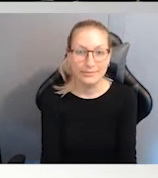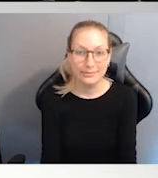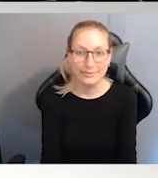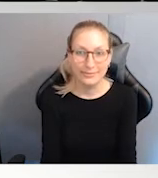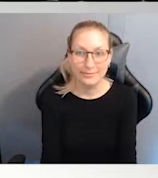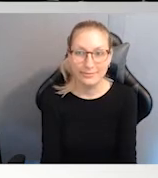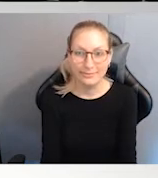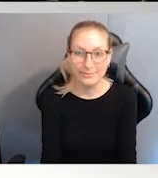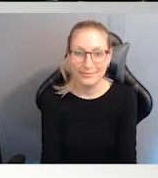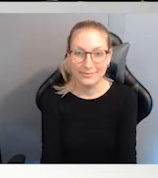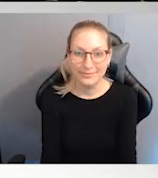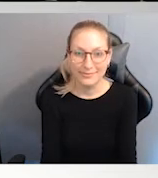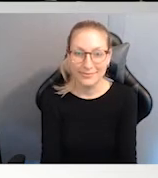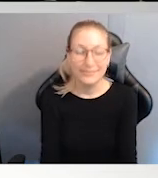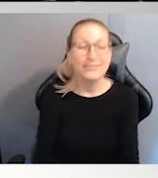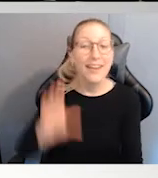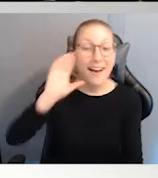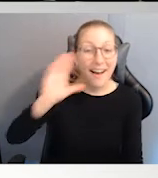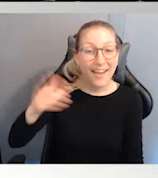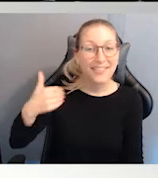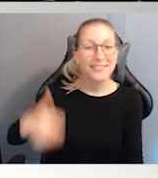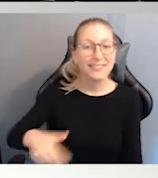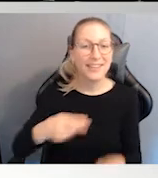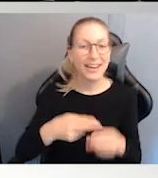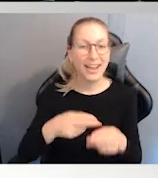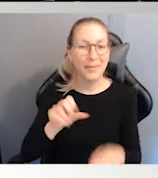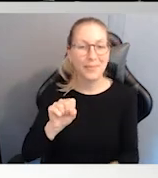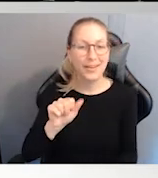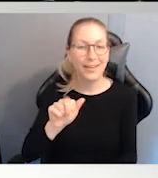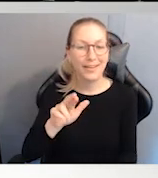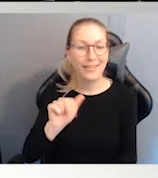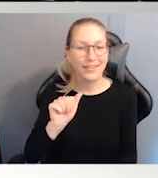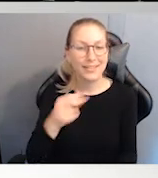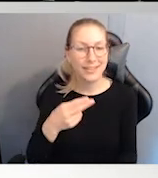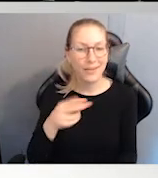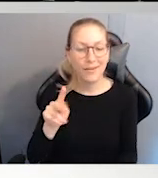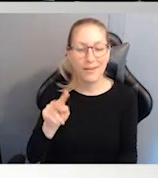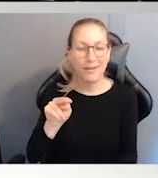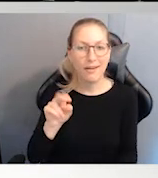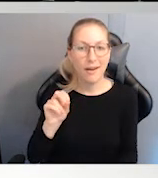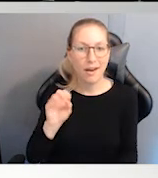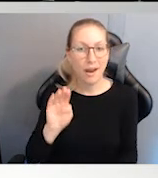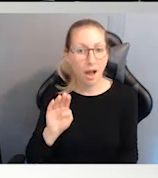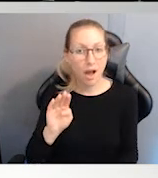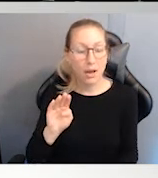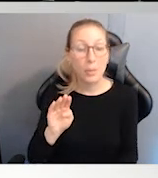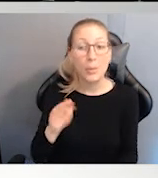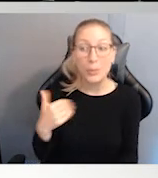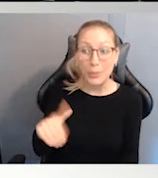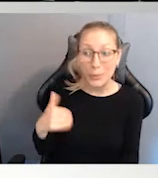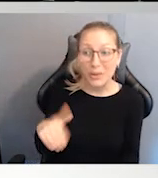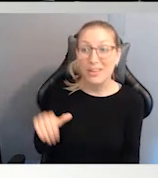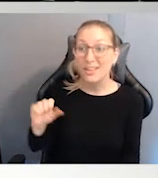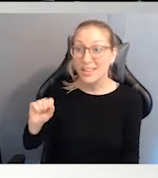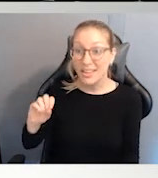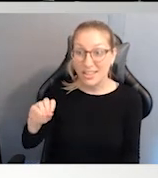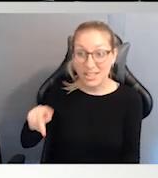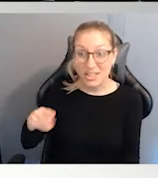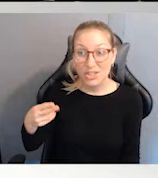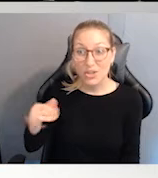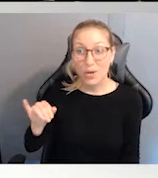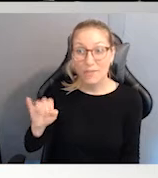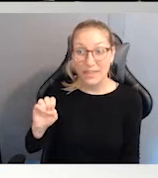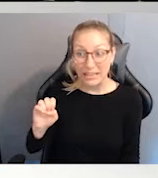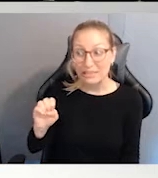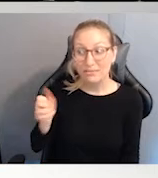seconds. Hi, my name is Sarah Knob. Sophie has definitely been a big help for our family because when